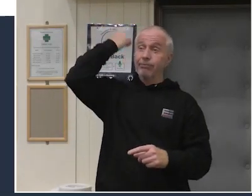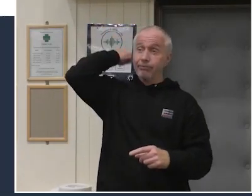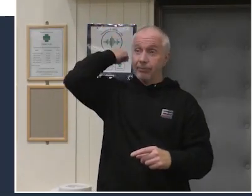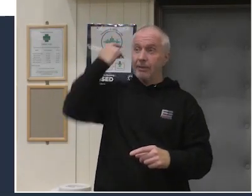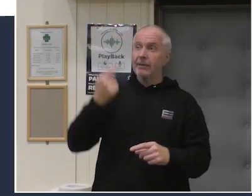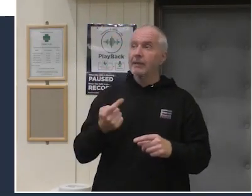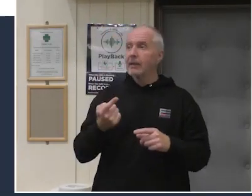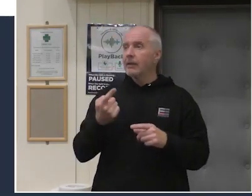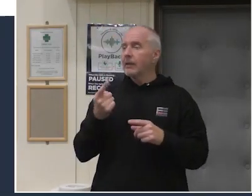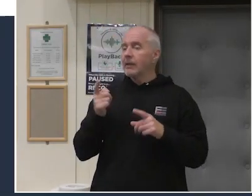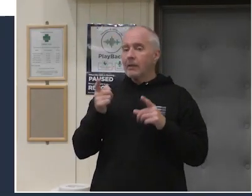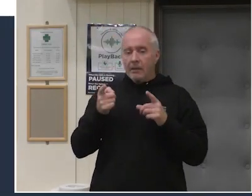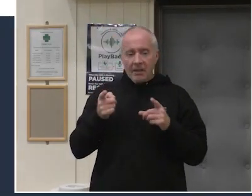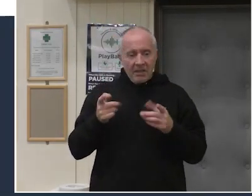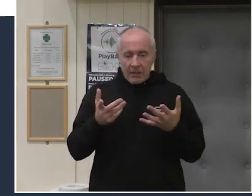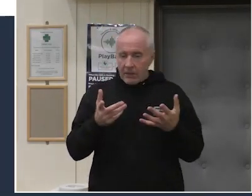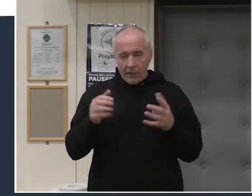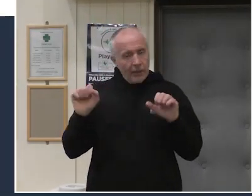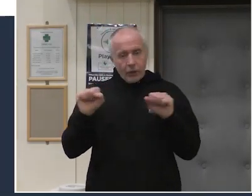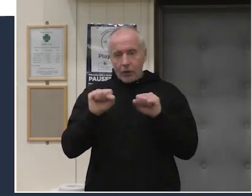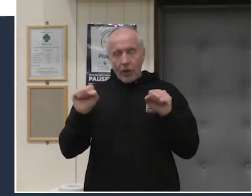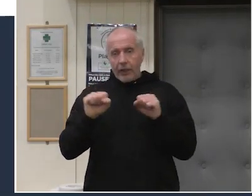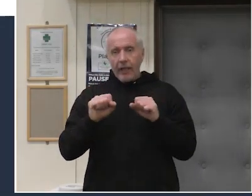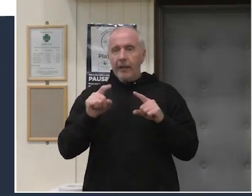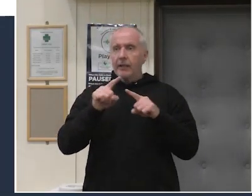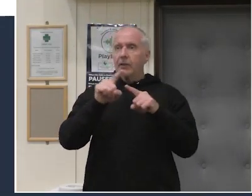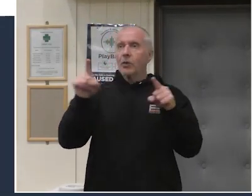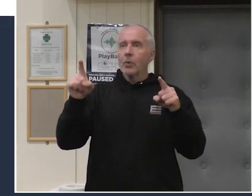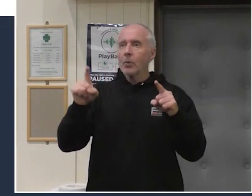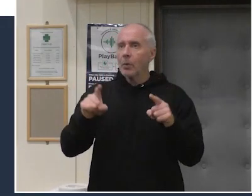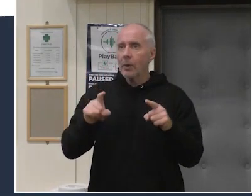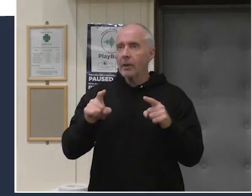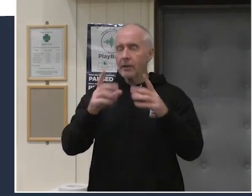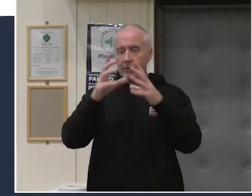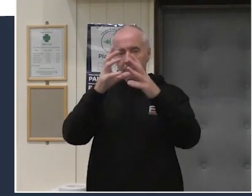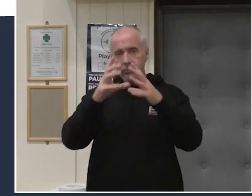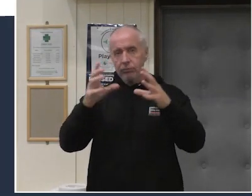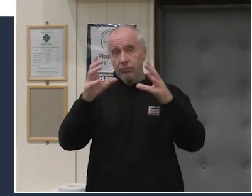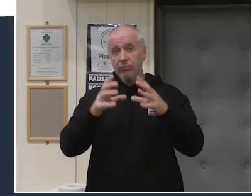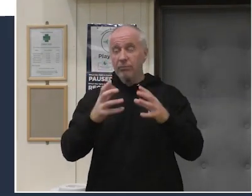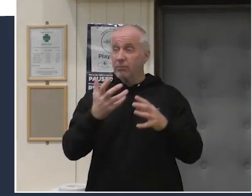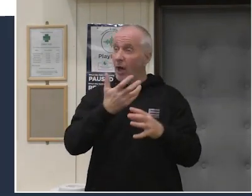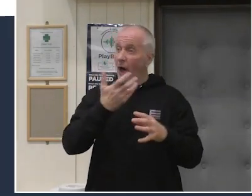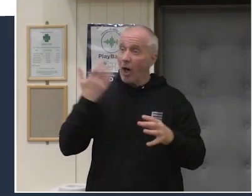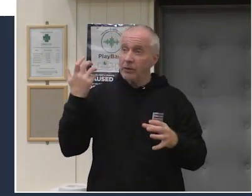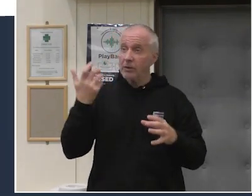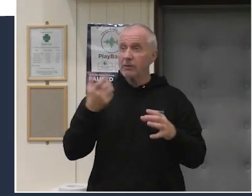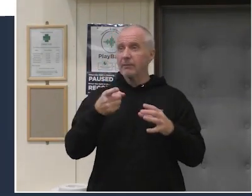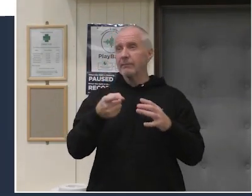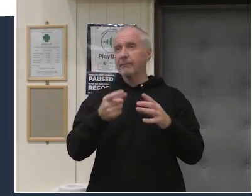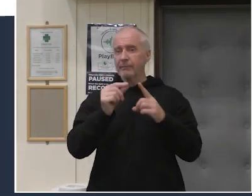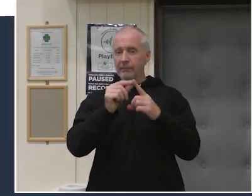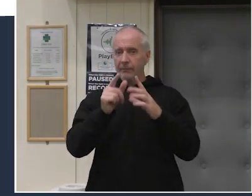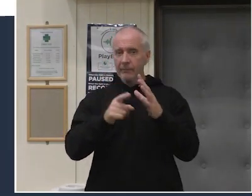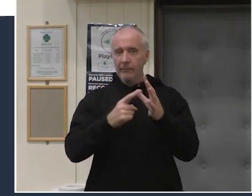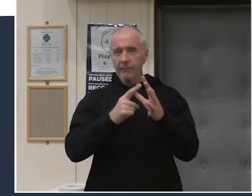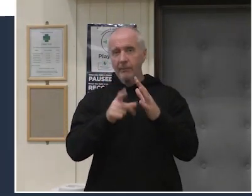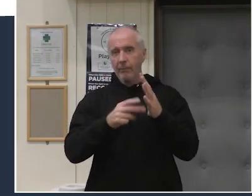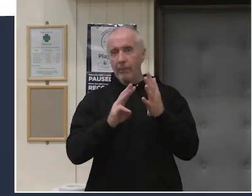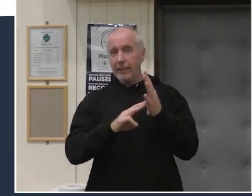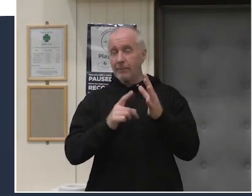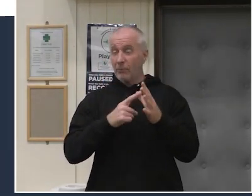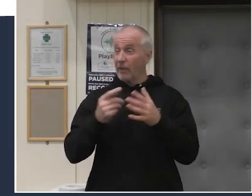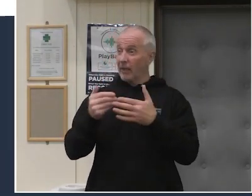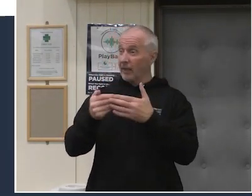still wasn't valid. We're still not gone to the inflation point. Things are still incredibly hot, sea of plasma, very, very early